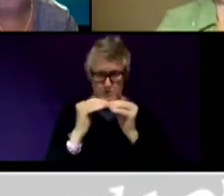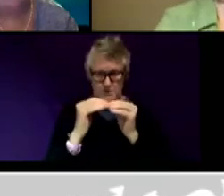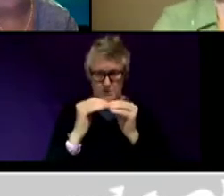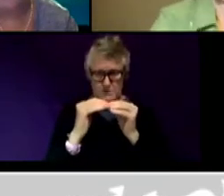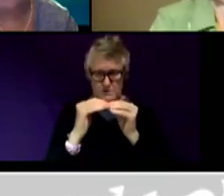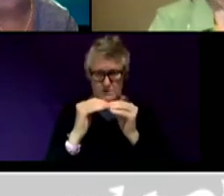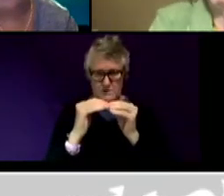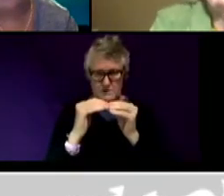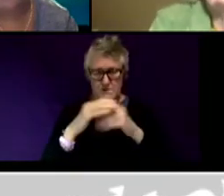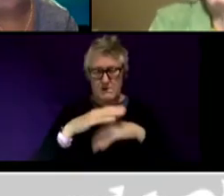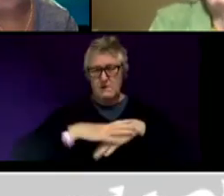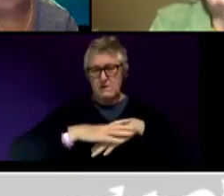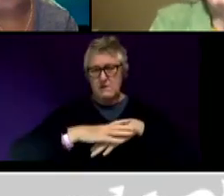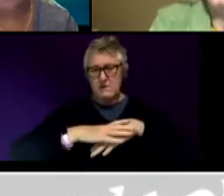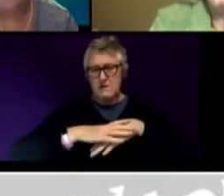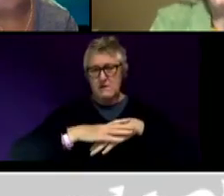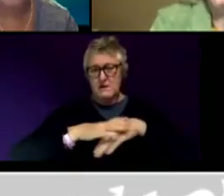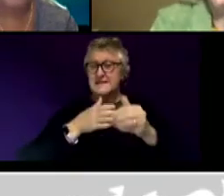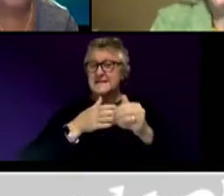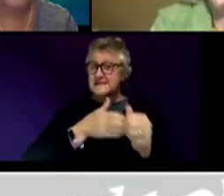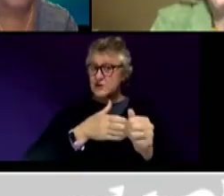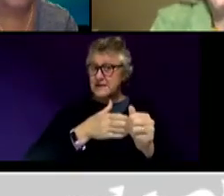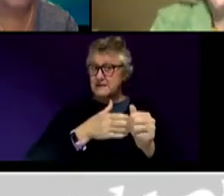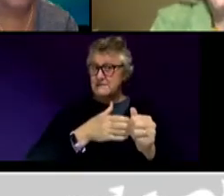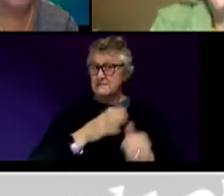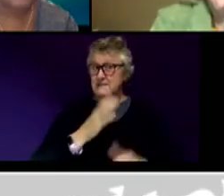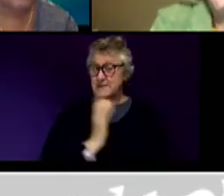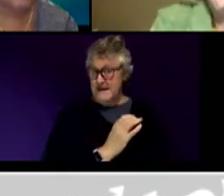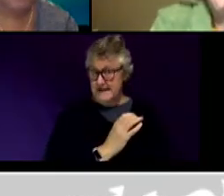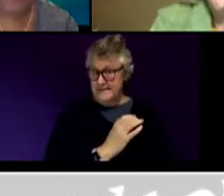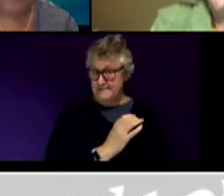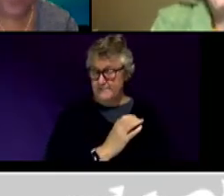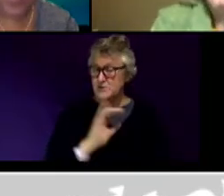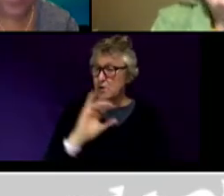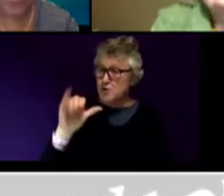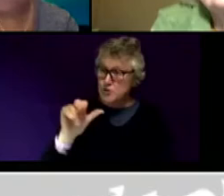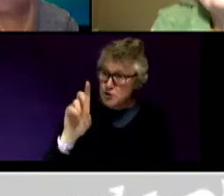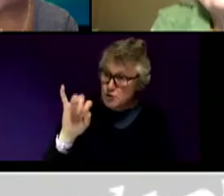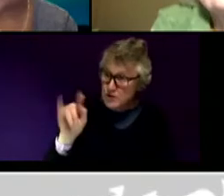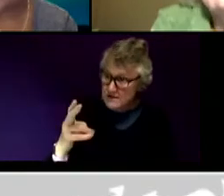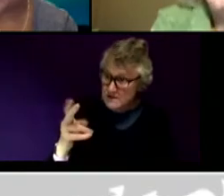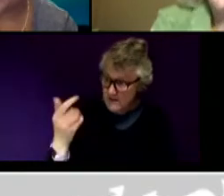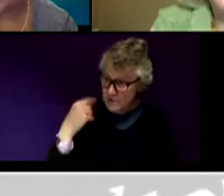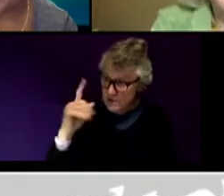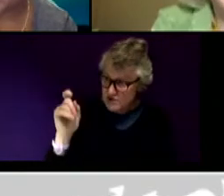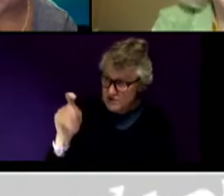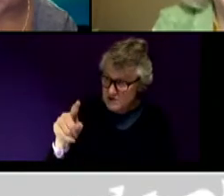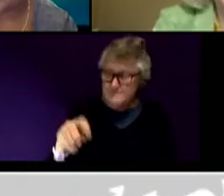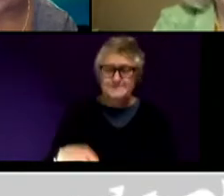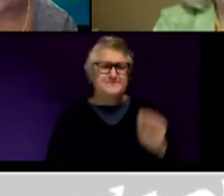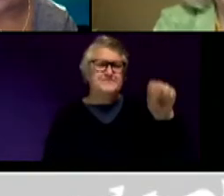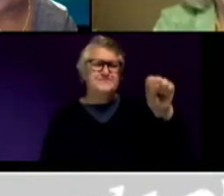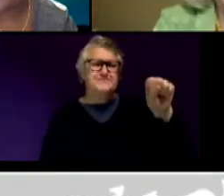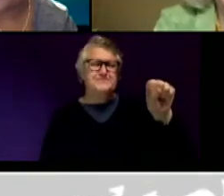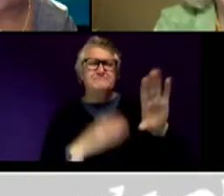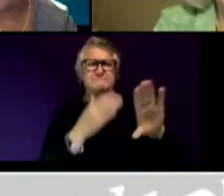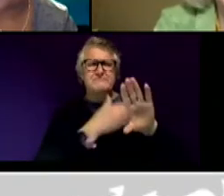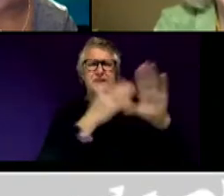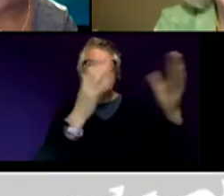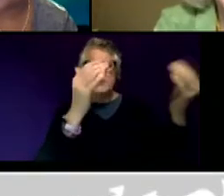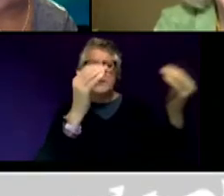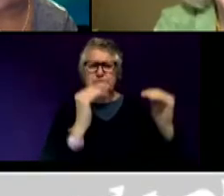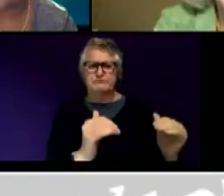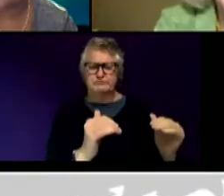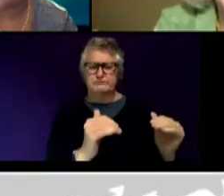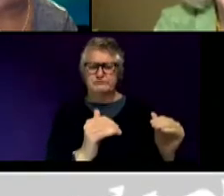on the steering committee. Judith, yeah, you have a question. Go ahead. Yeah, I'm sorry. Before we go too far down the road, Dan